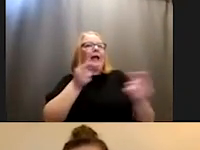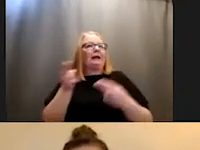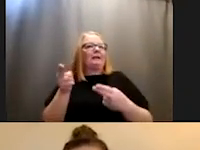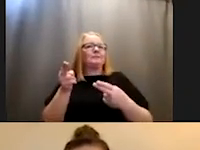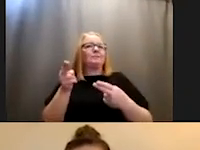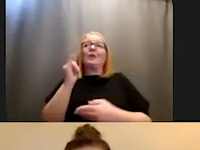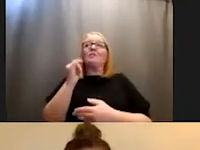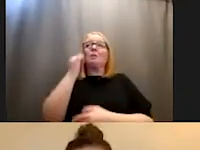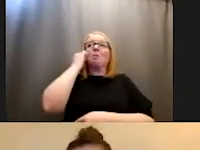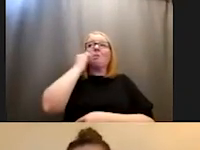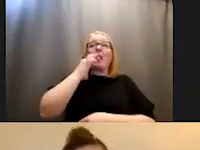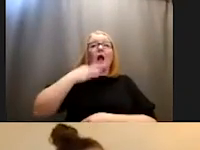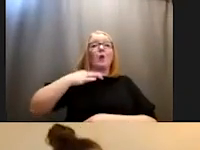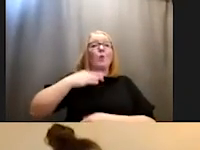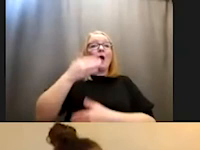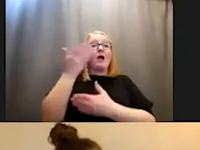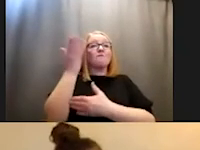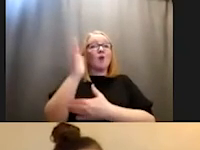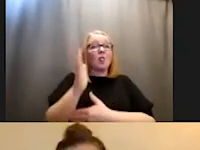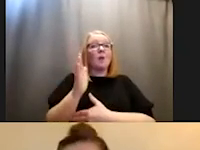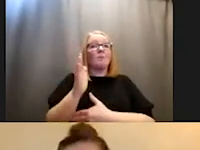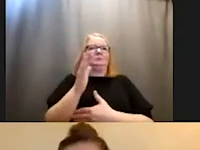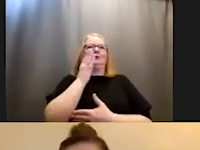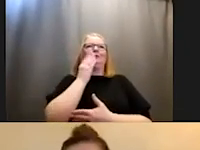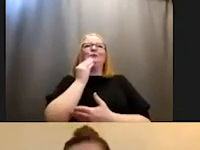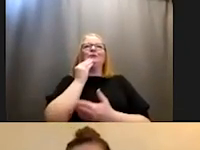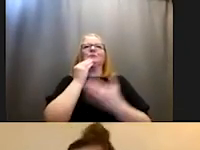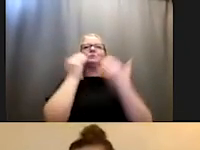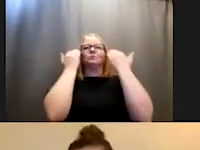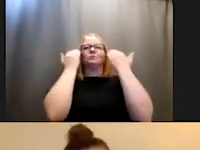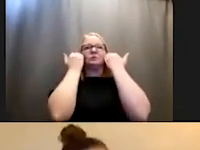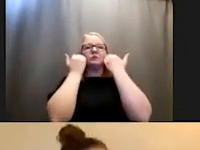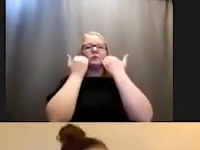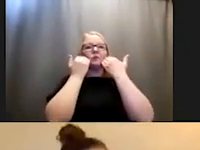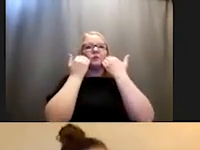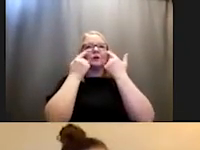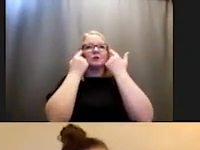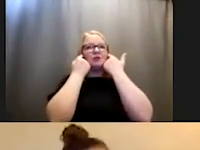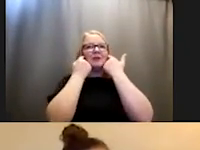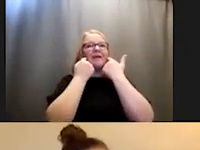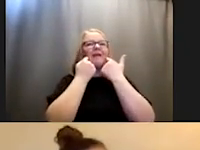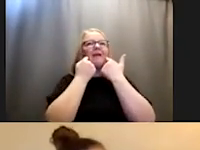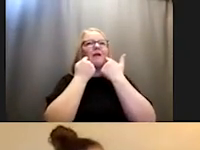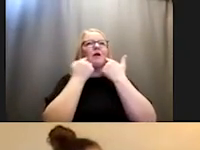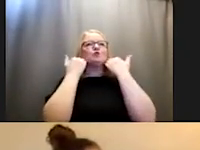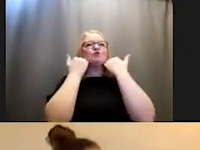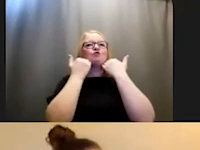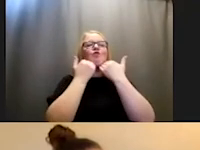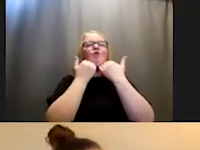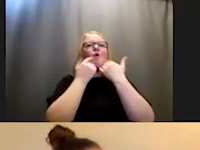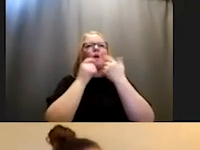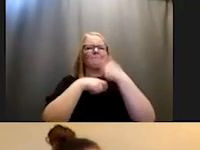film, to shade and shadow certain aspects, like cheekbones and jawbones and things like